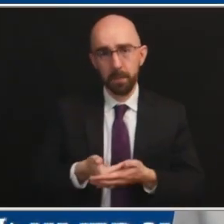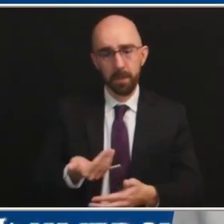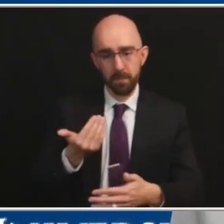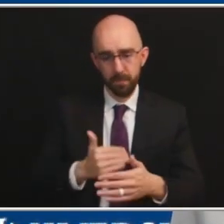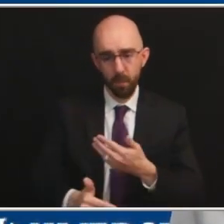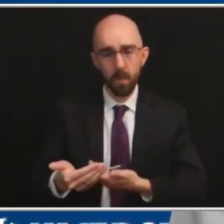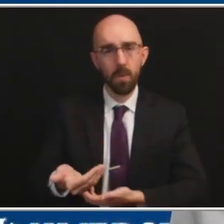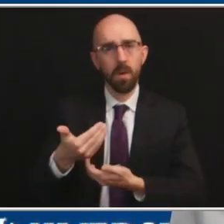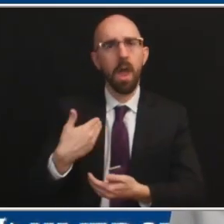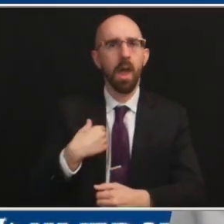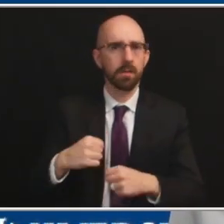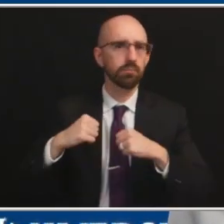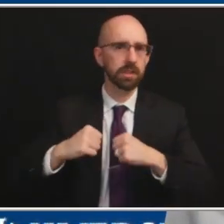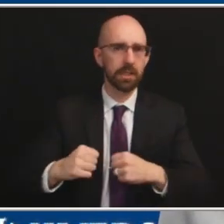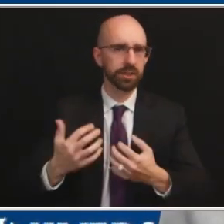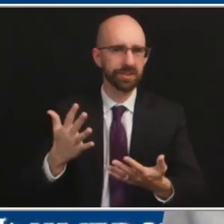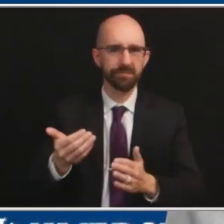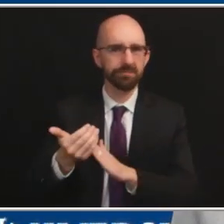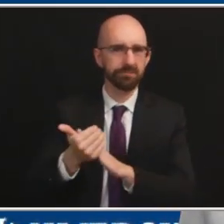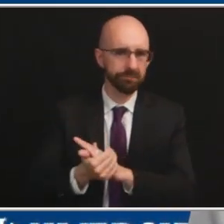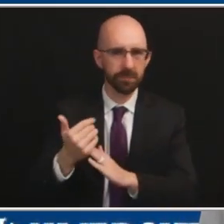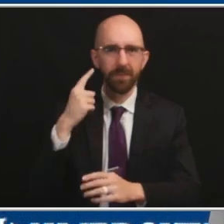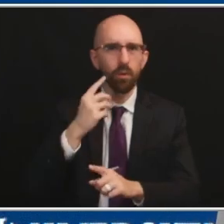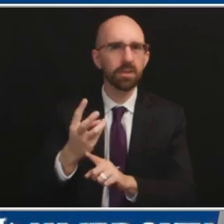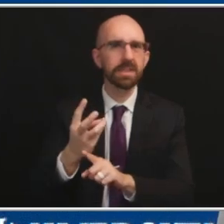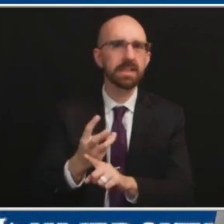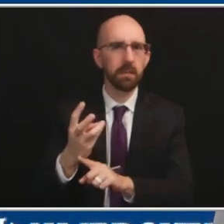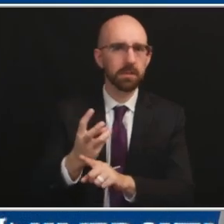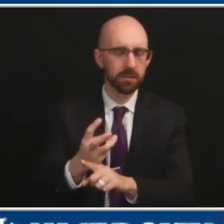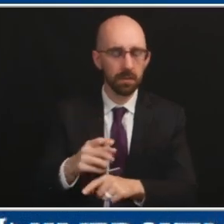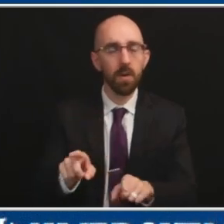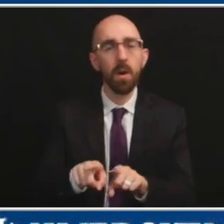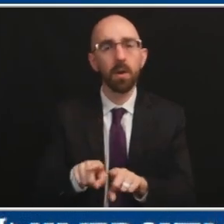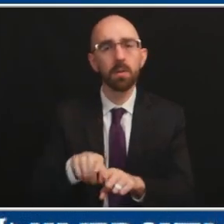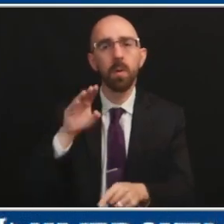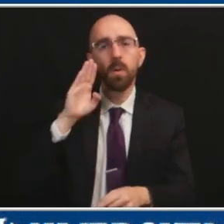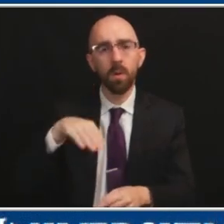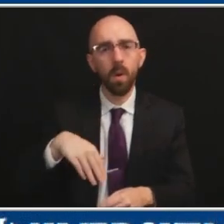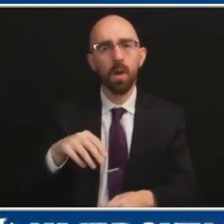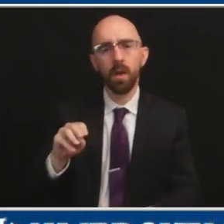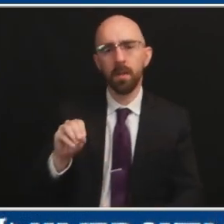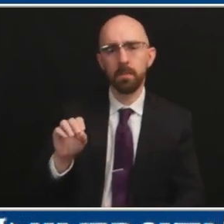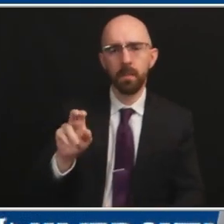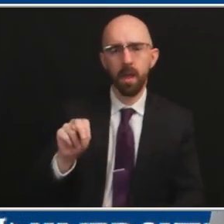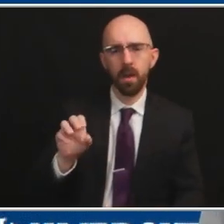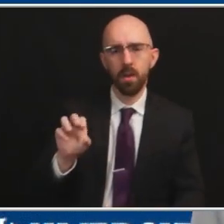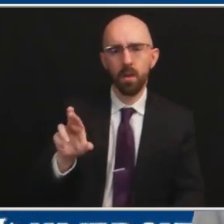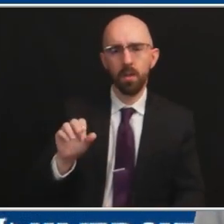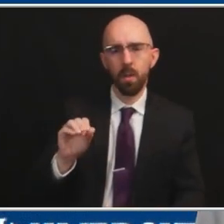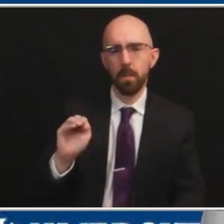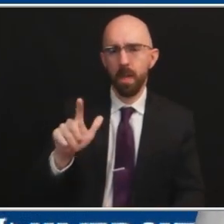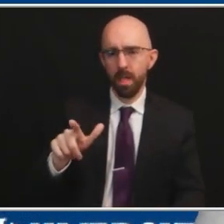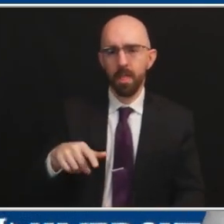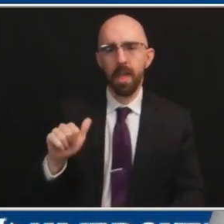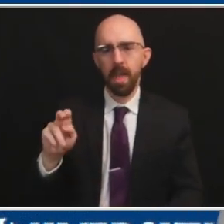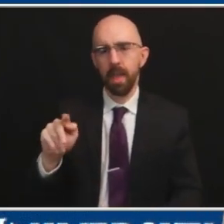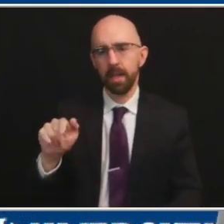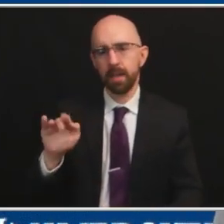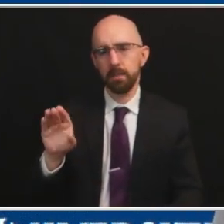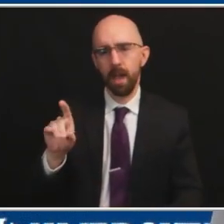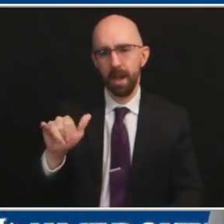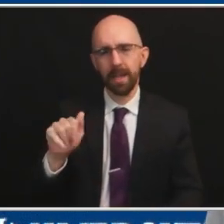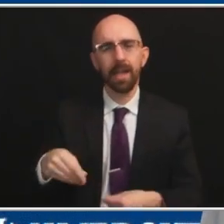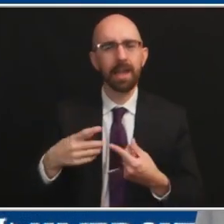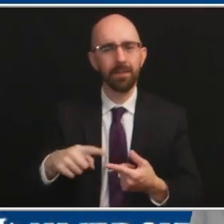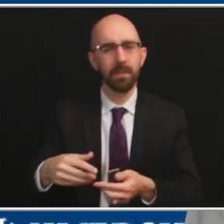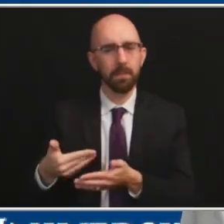RSV for 6 months. We also know that there is a monoclonal antibody you can give to baby, which helps. And then especially for our seniors